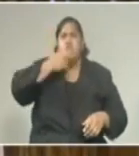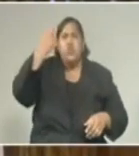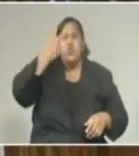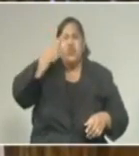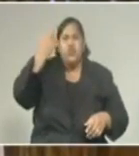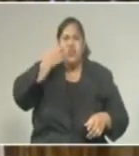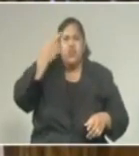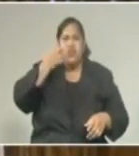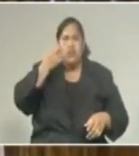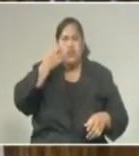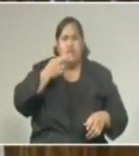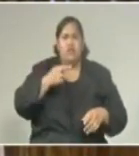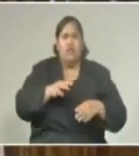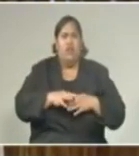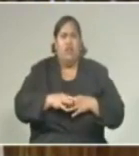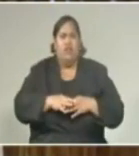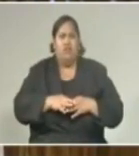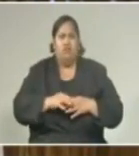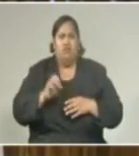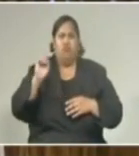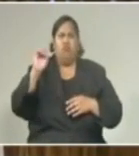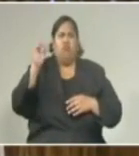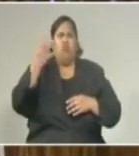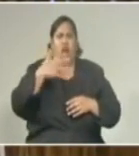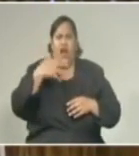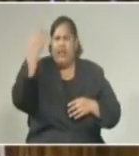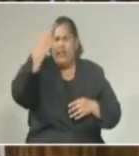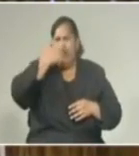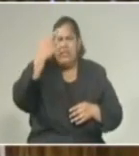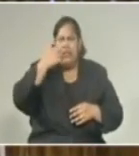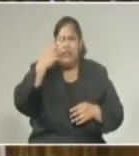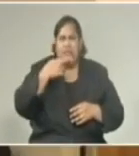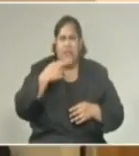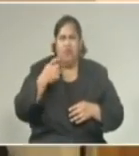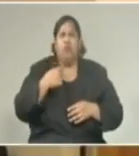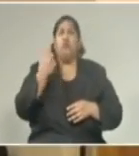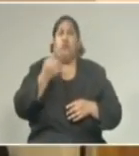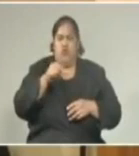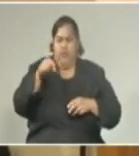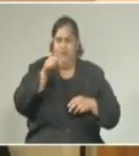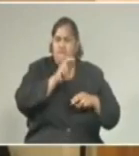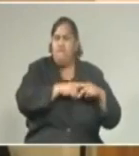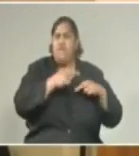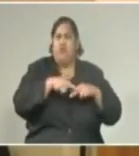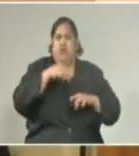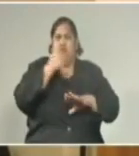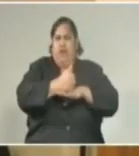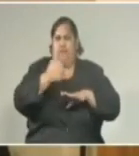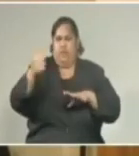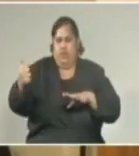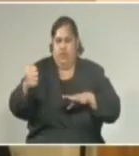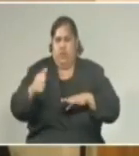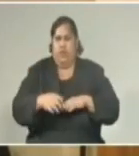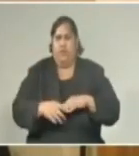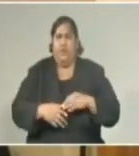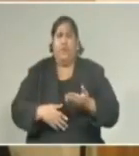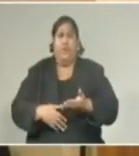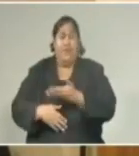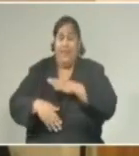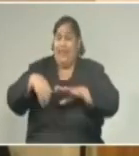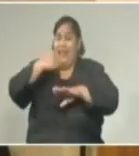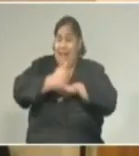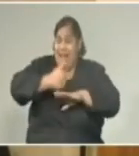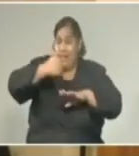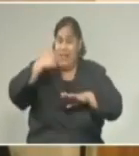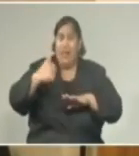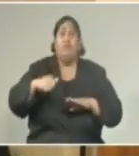and the well-being of its people, it is the failed Fiji First government. The government must be warned